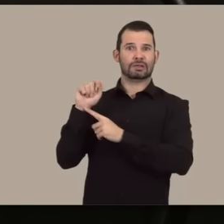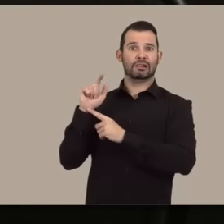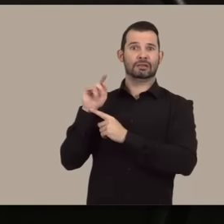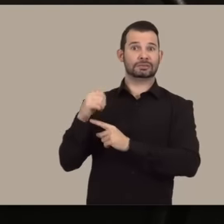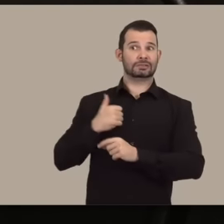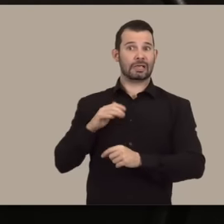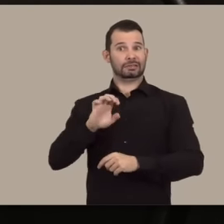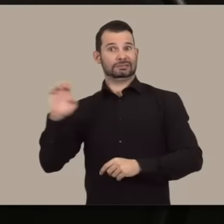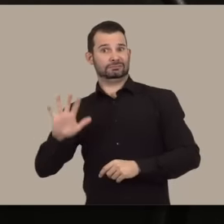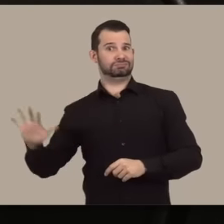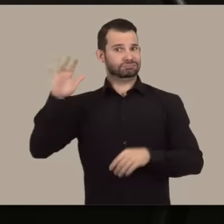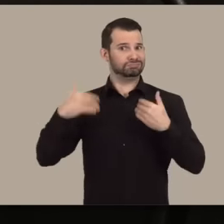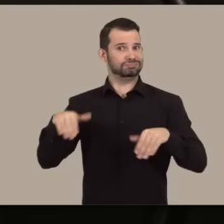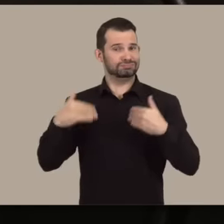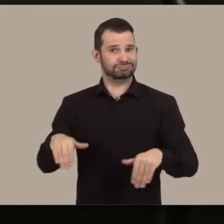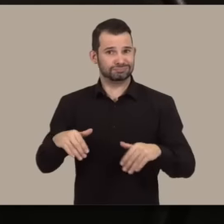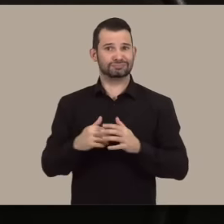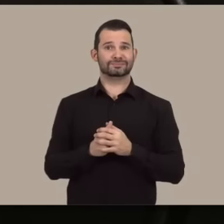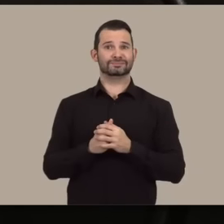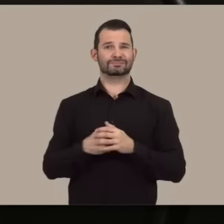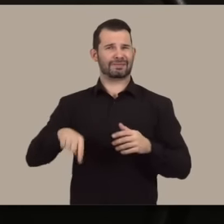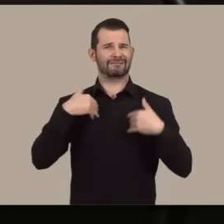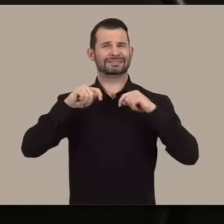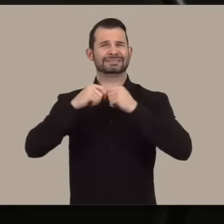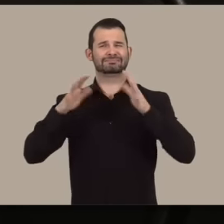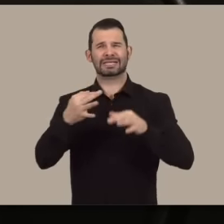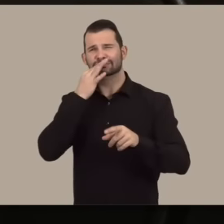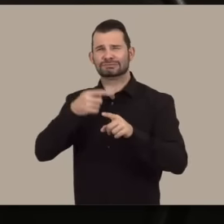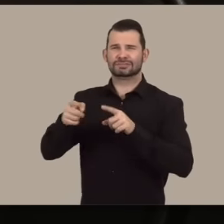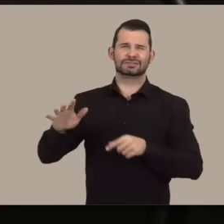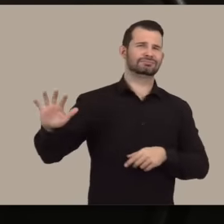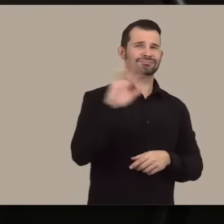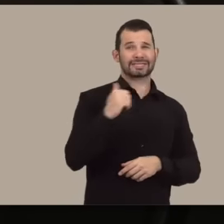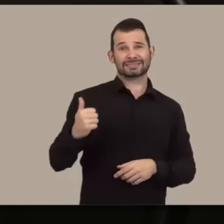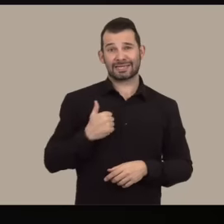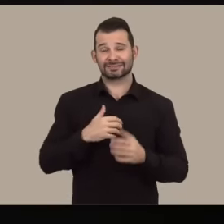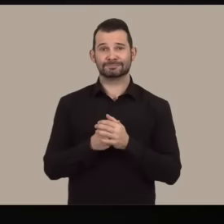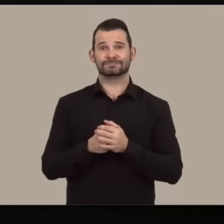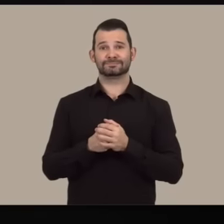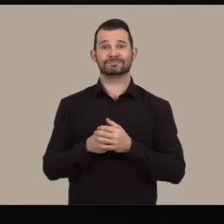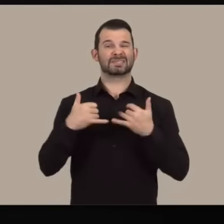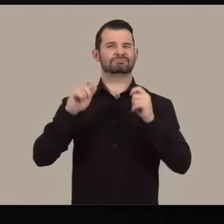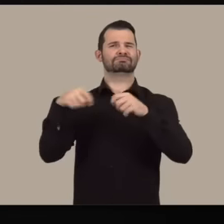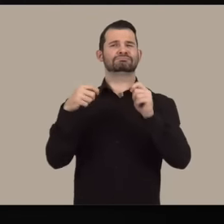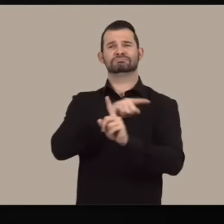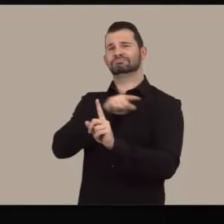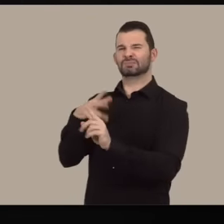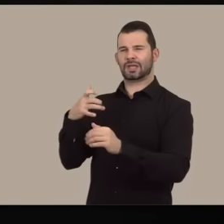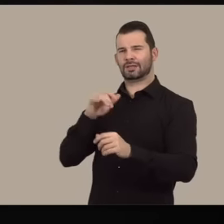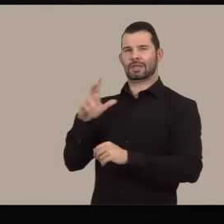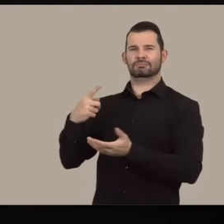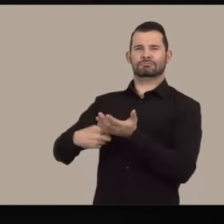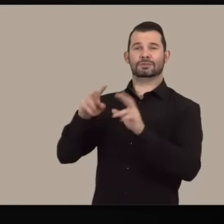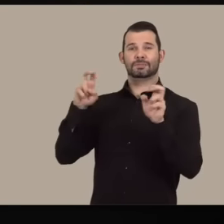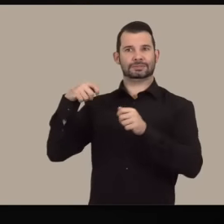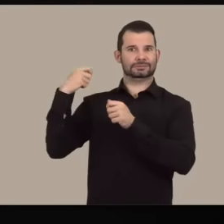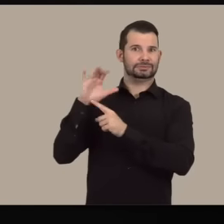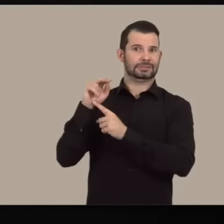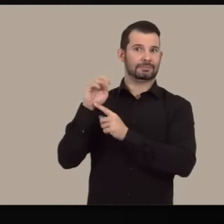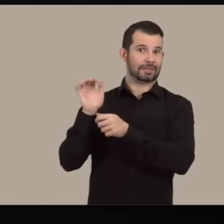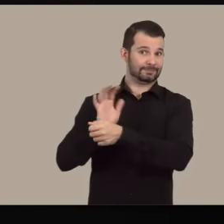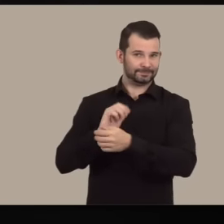in Atlantic Canada. We have teams of experts across Canada. To conclude, I'd like to return to the topic of